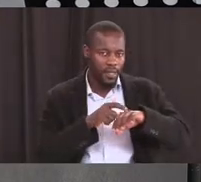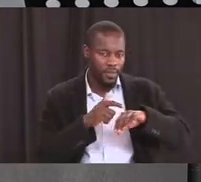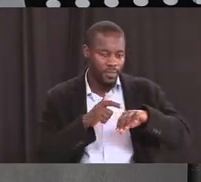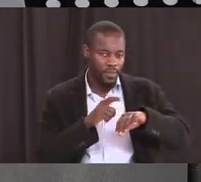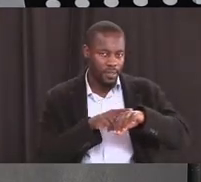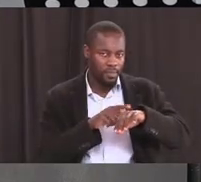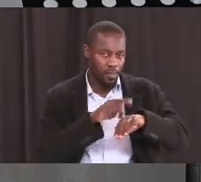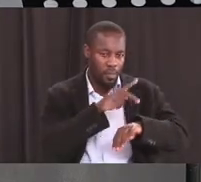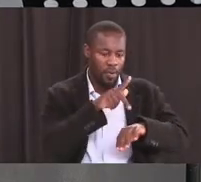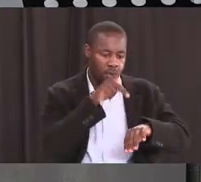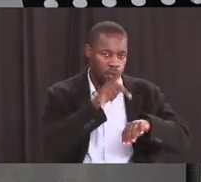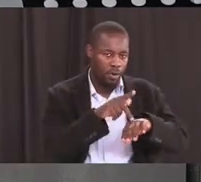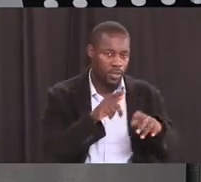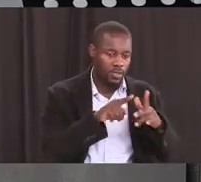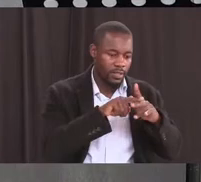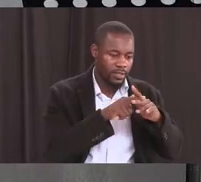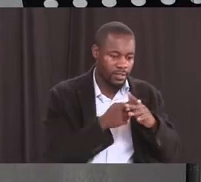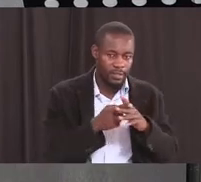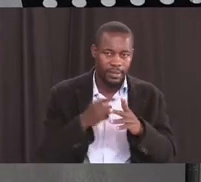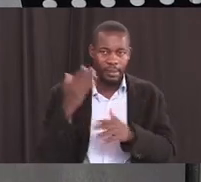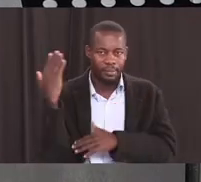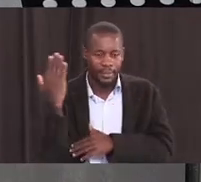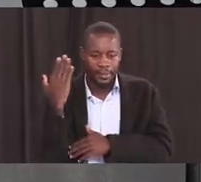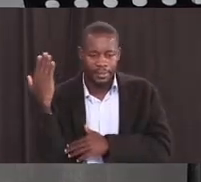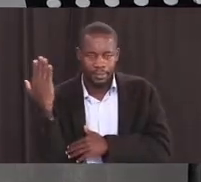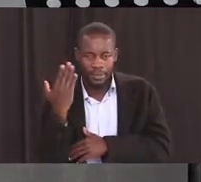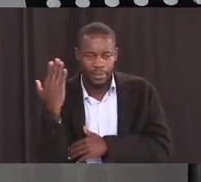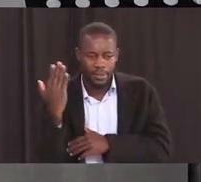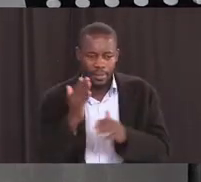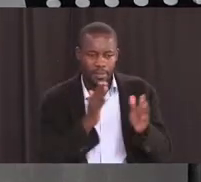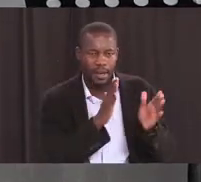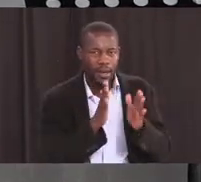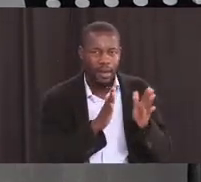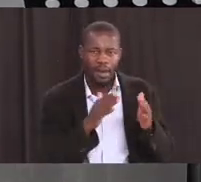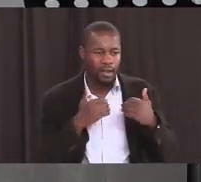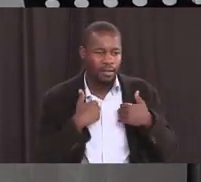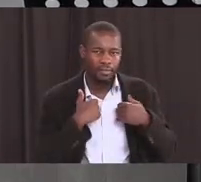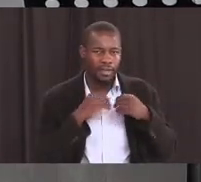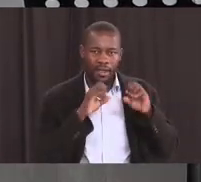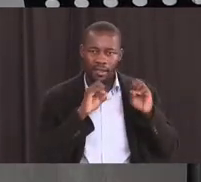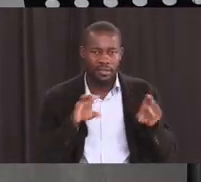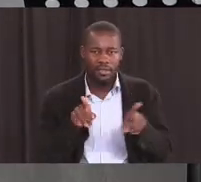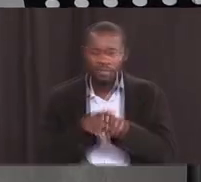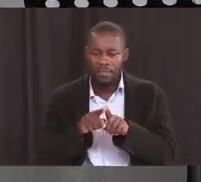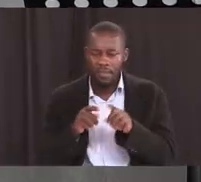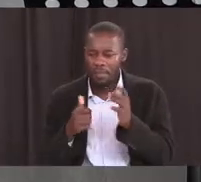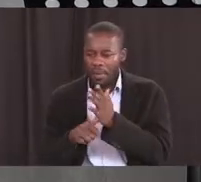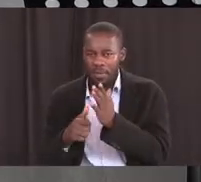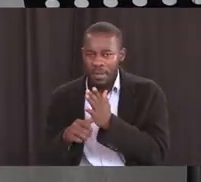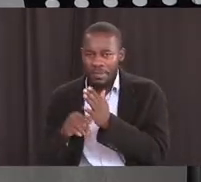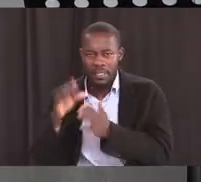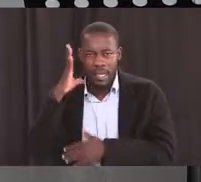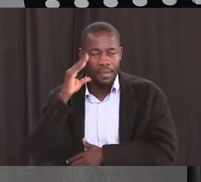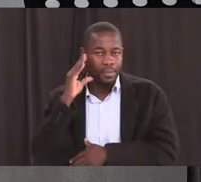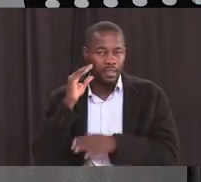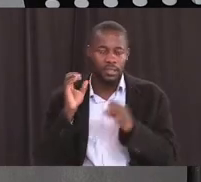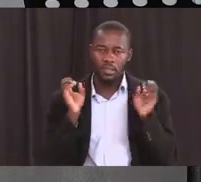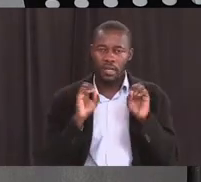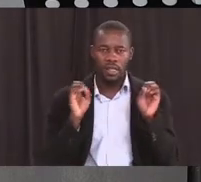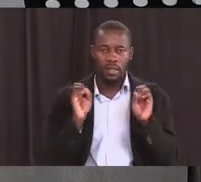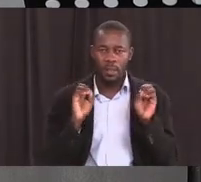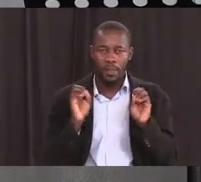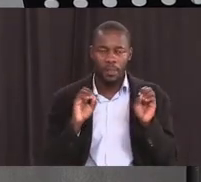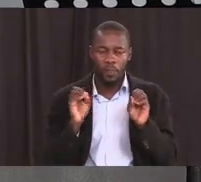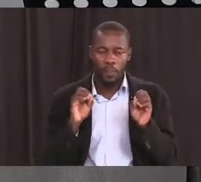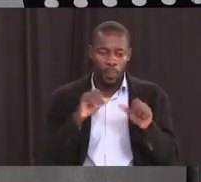starts to plan his way forward, even without complete knowledge of the circumstances ahead. Now, if you remember back to the